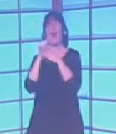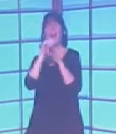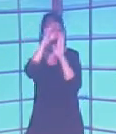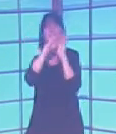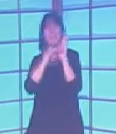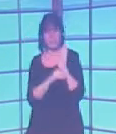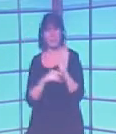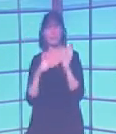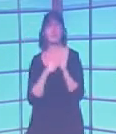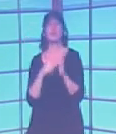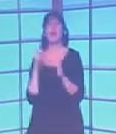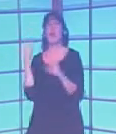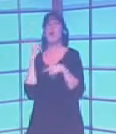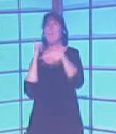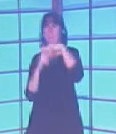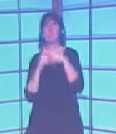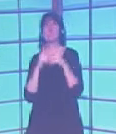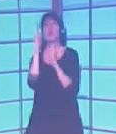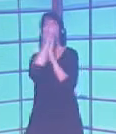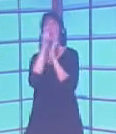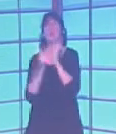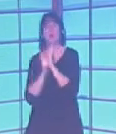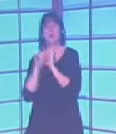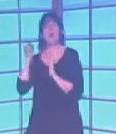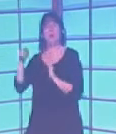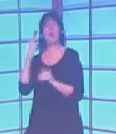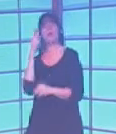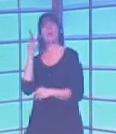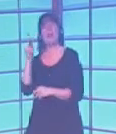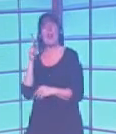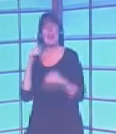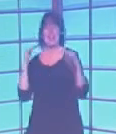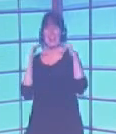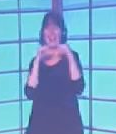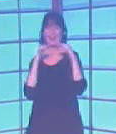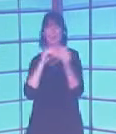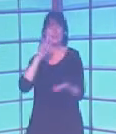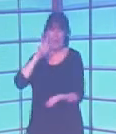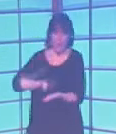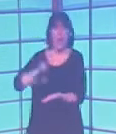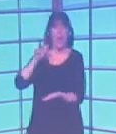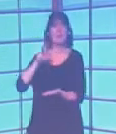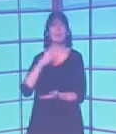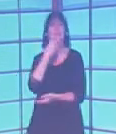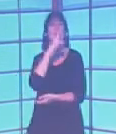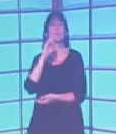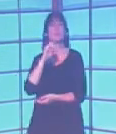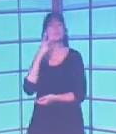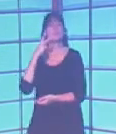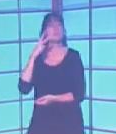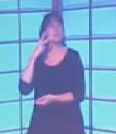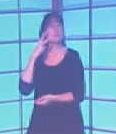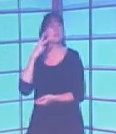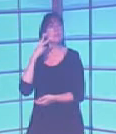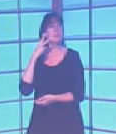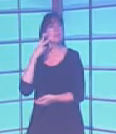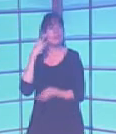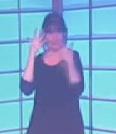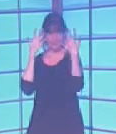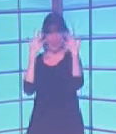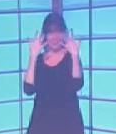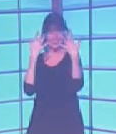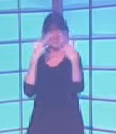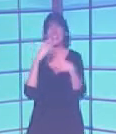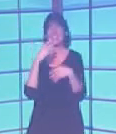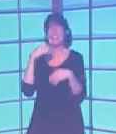in the UK, namely the Equality Act 2010 and Part M of UK Building Regulations, amongst others. Each